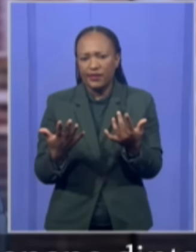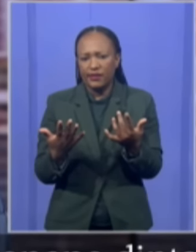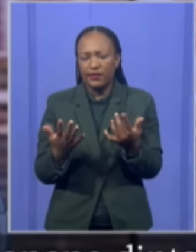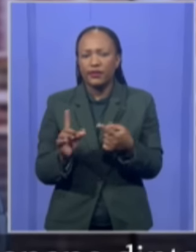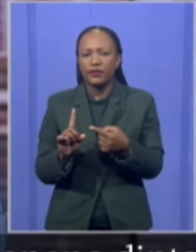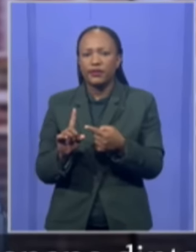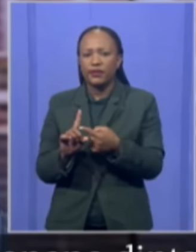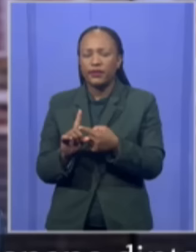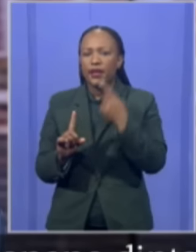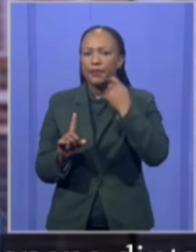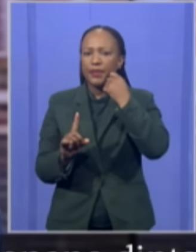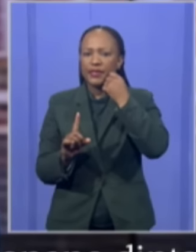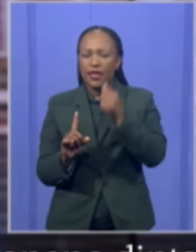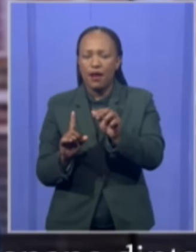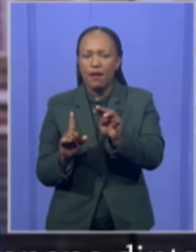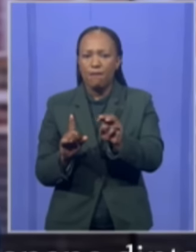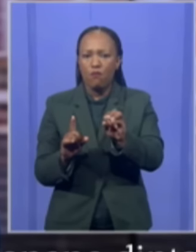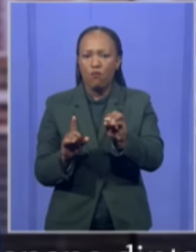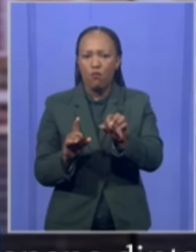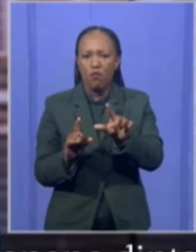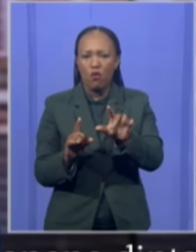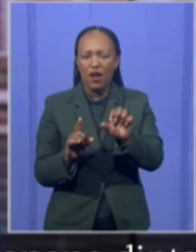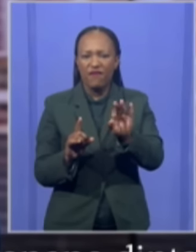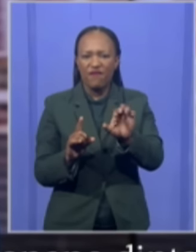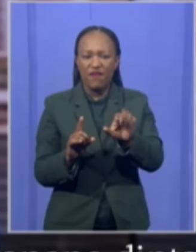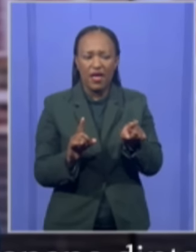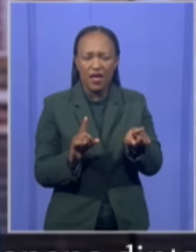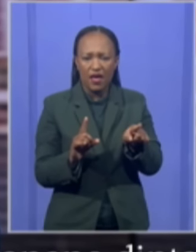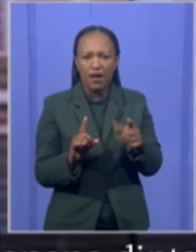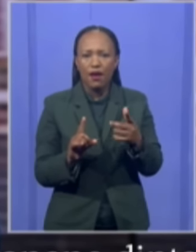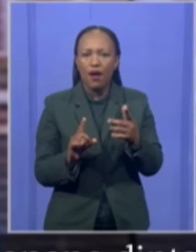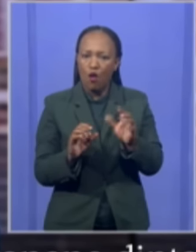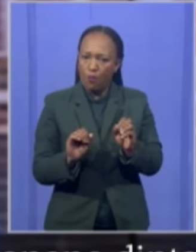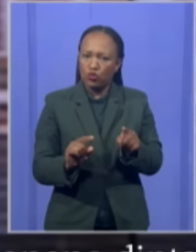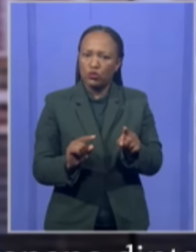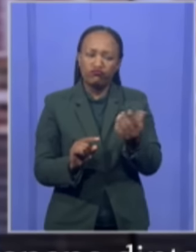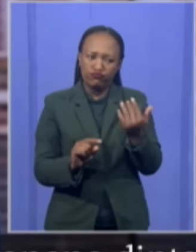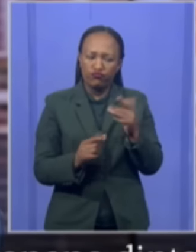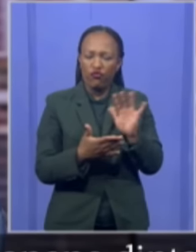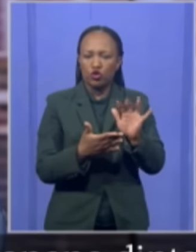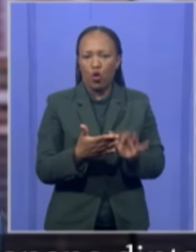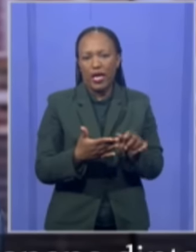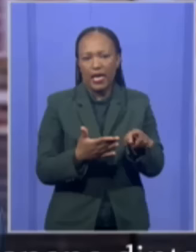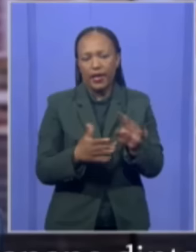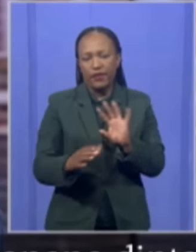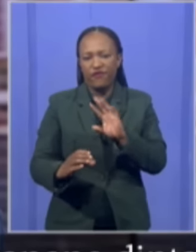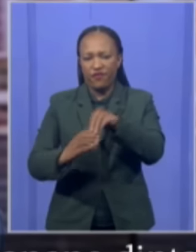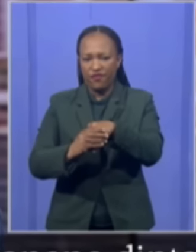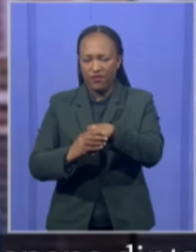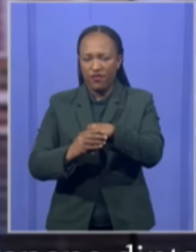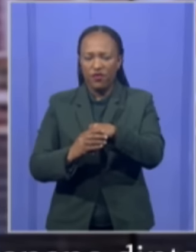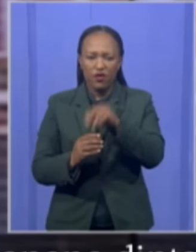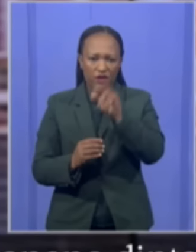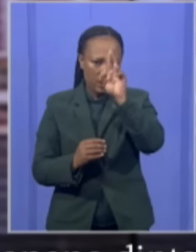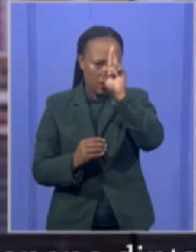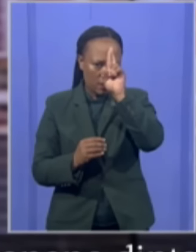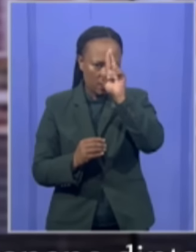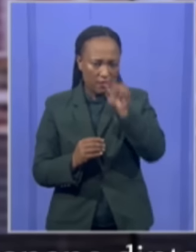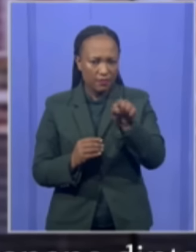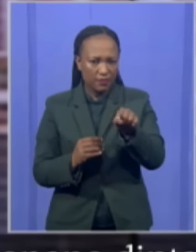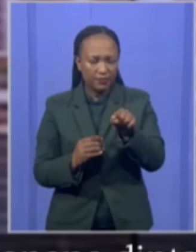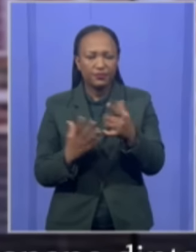Mr. Molefe was a person where there was an opportunity to do a story with him. Remember that he has not spoken